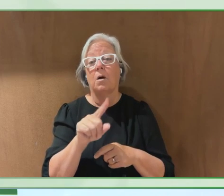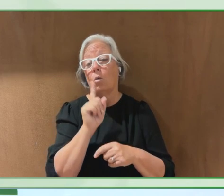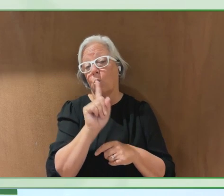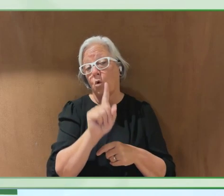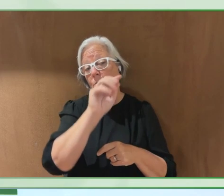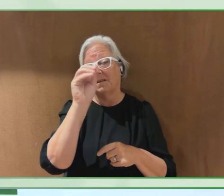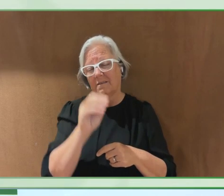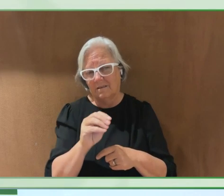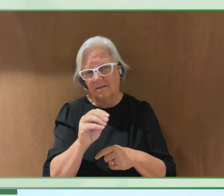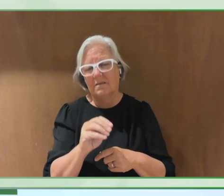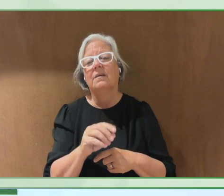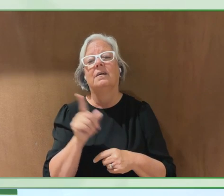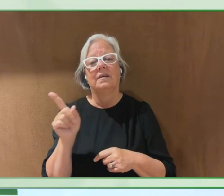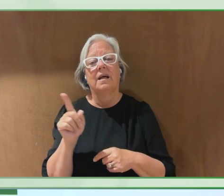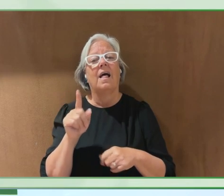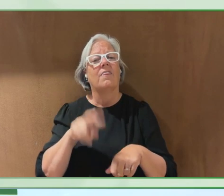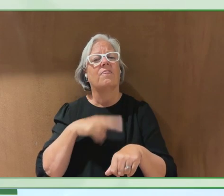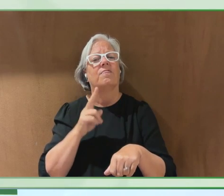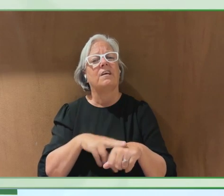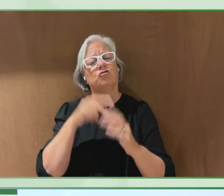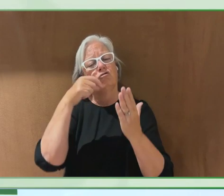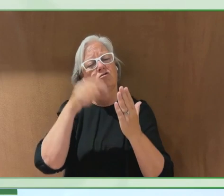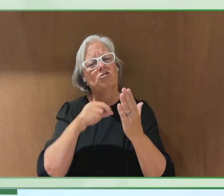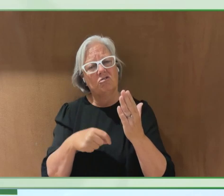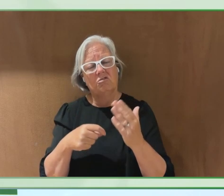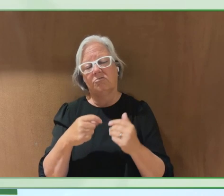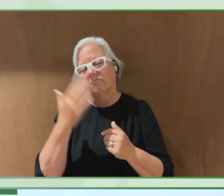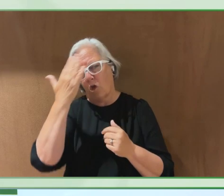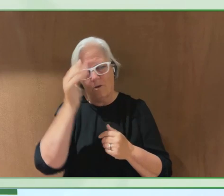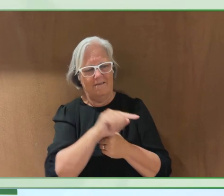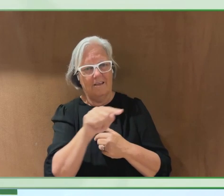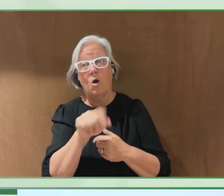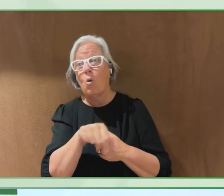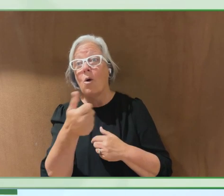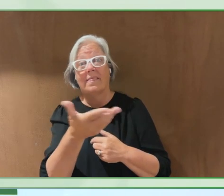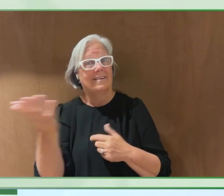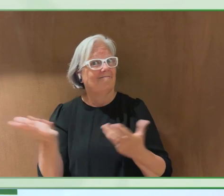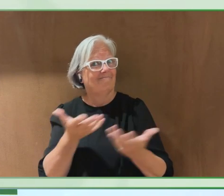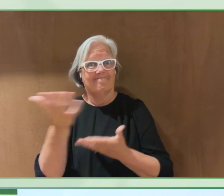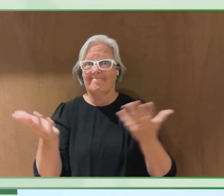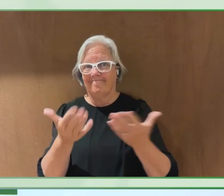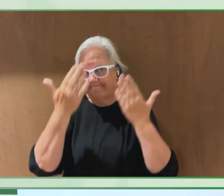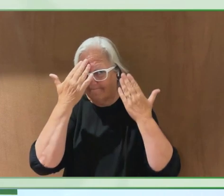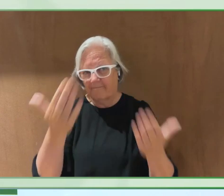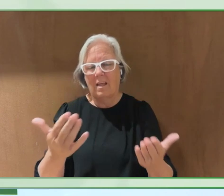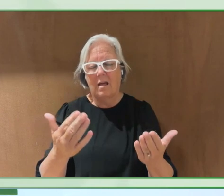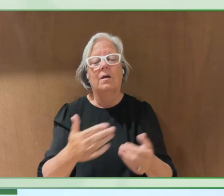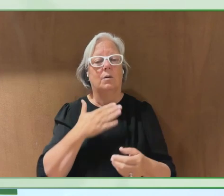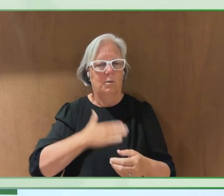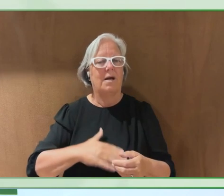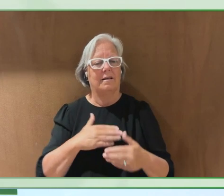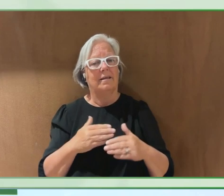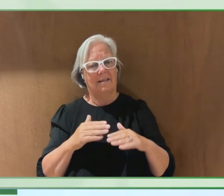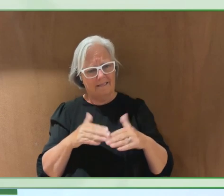national census. So that makes our job a whole lot more difficult to identify and to provide the right services for them. Next